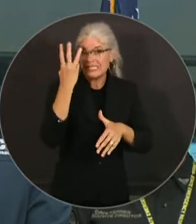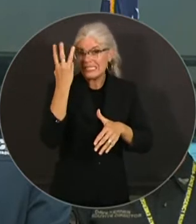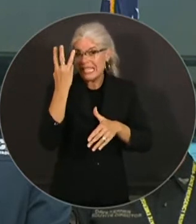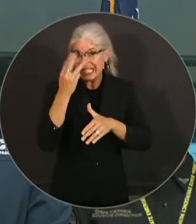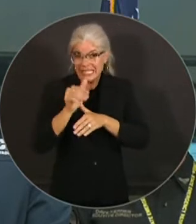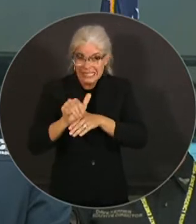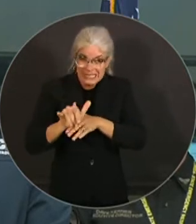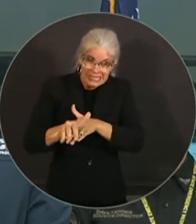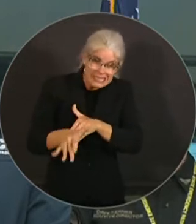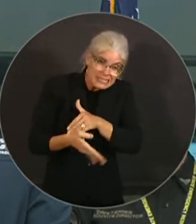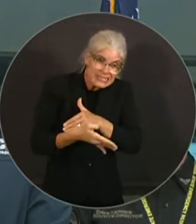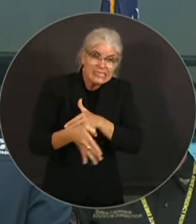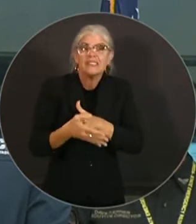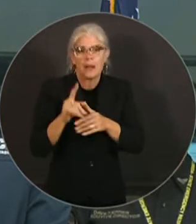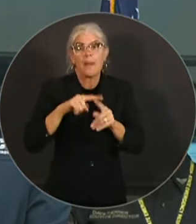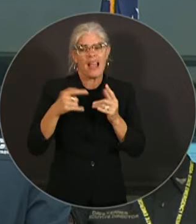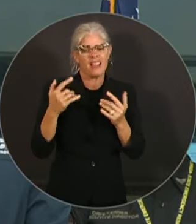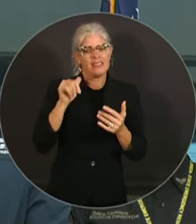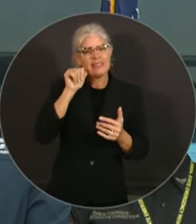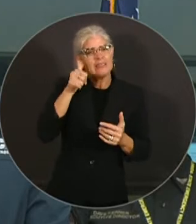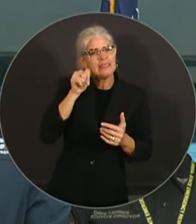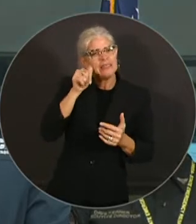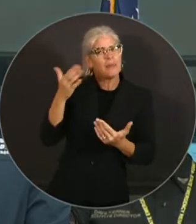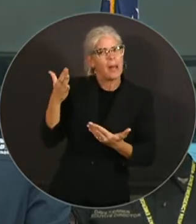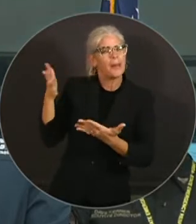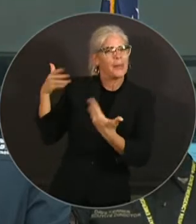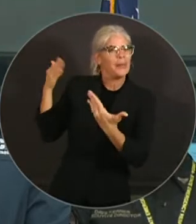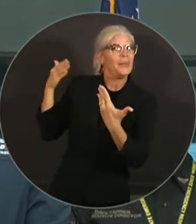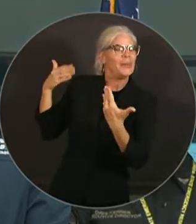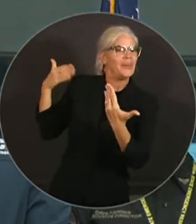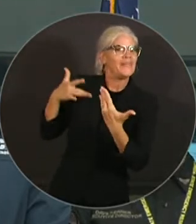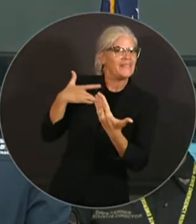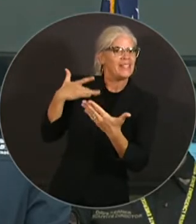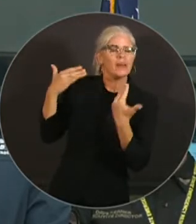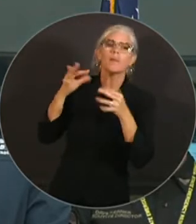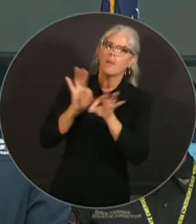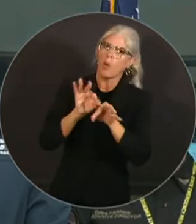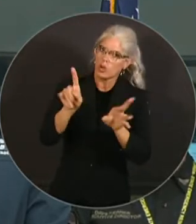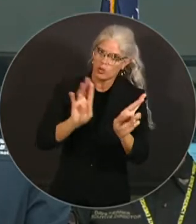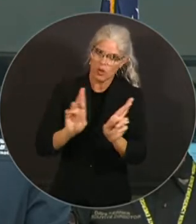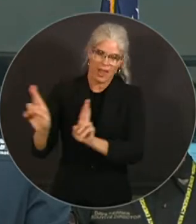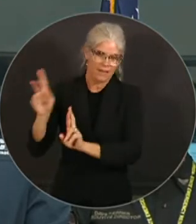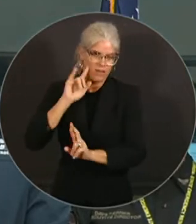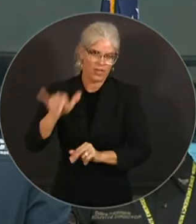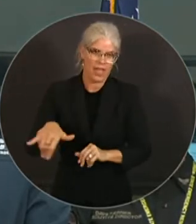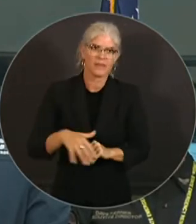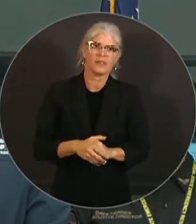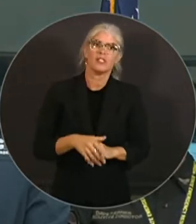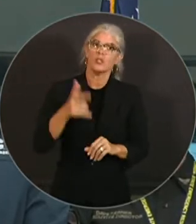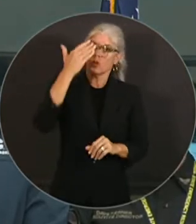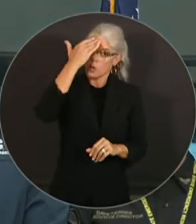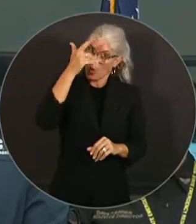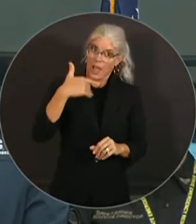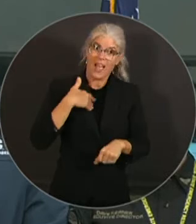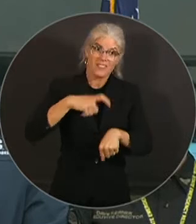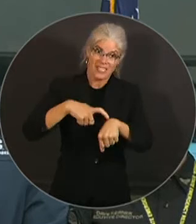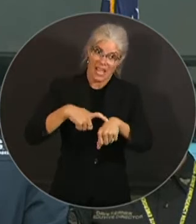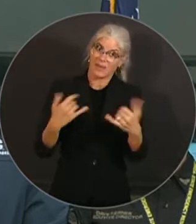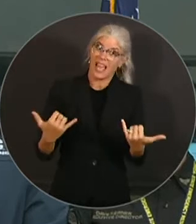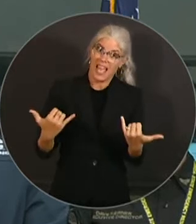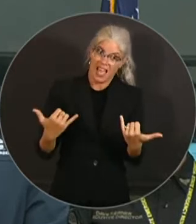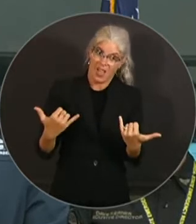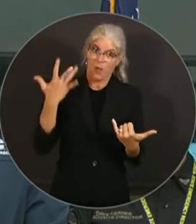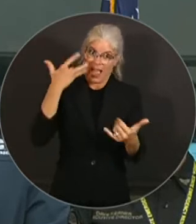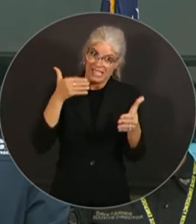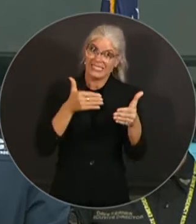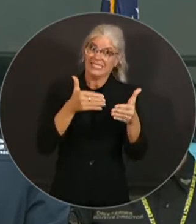feel effects from the wind prior to that. So just be prepared for that, and know you still have time now. But as we get closer to